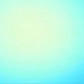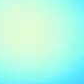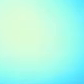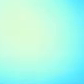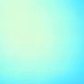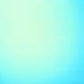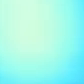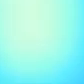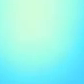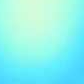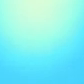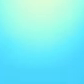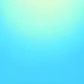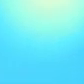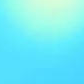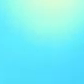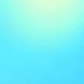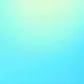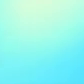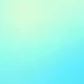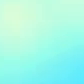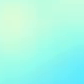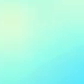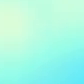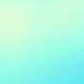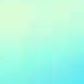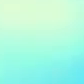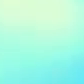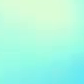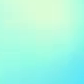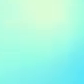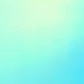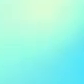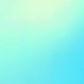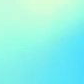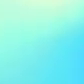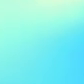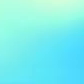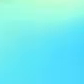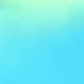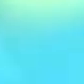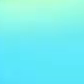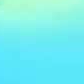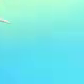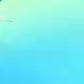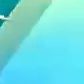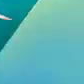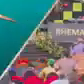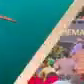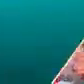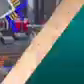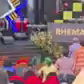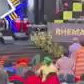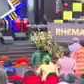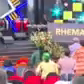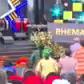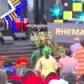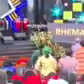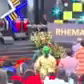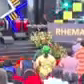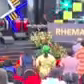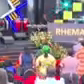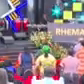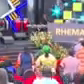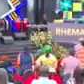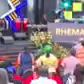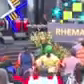languages ladies and gentlemen with a standing ovation let us welcome John SEO founder of Nic all the